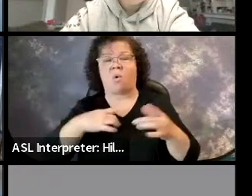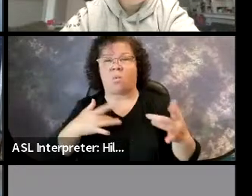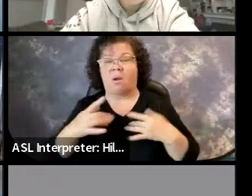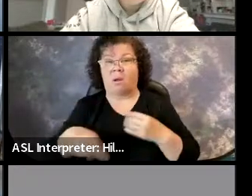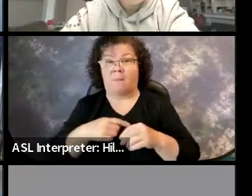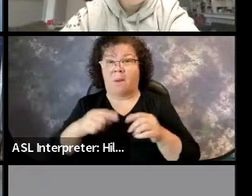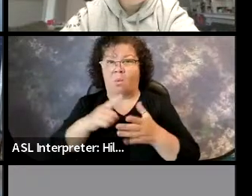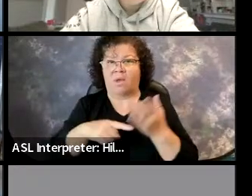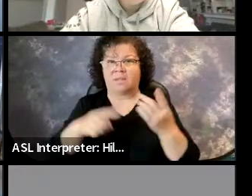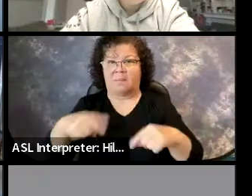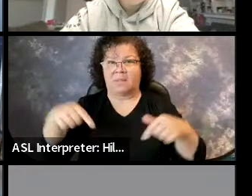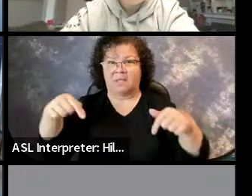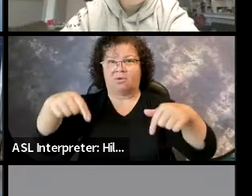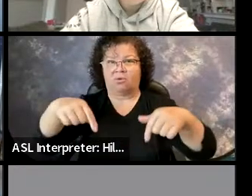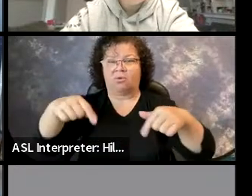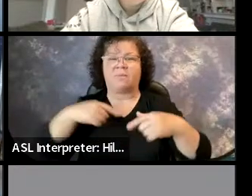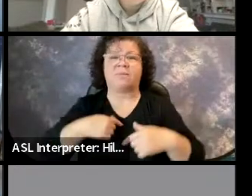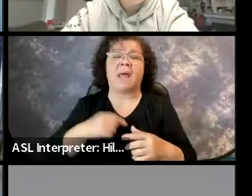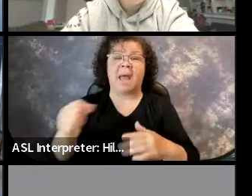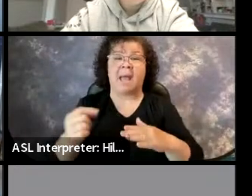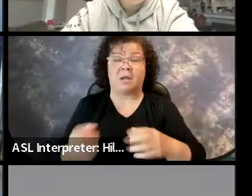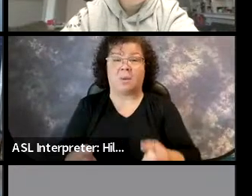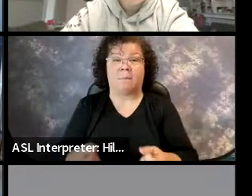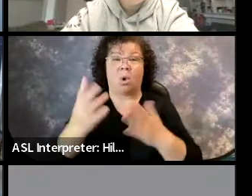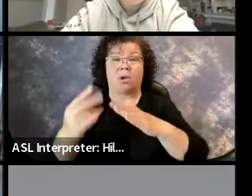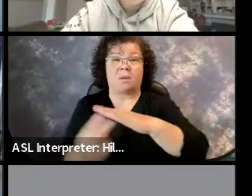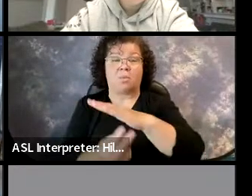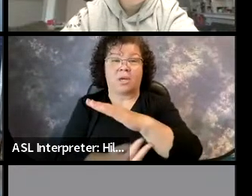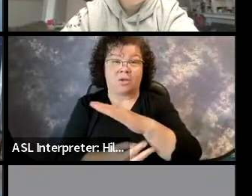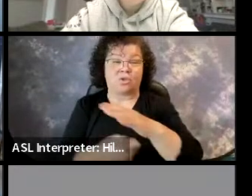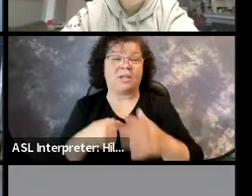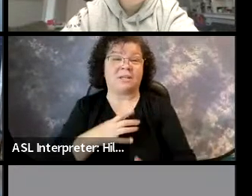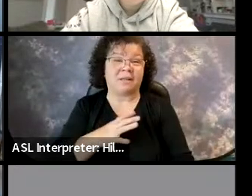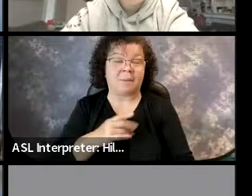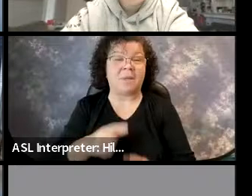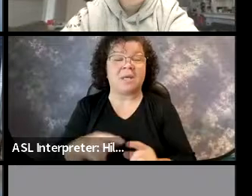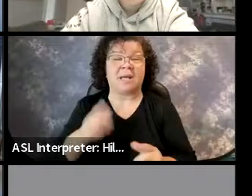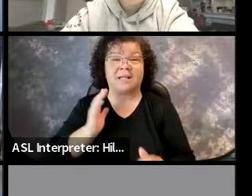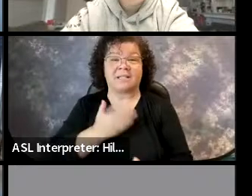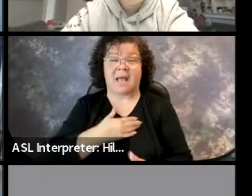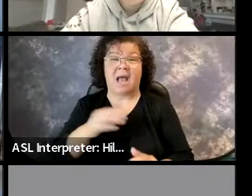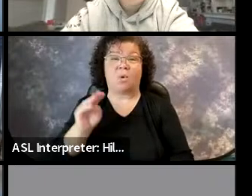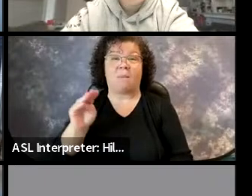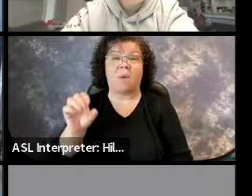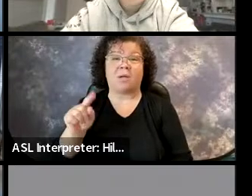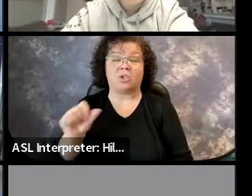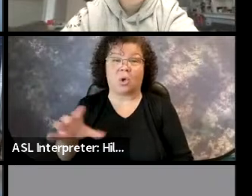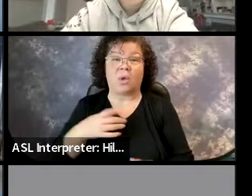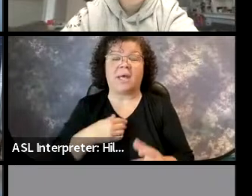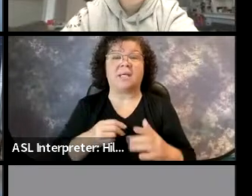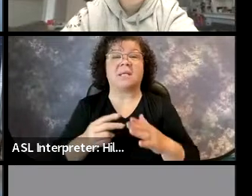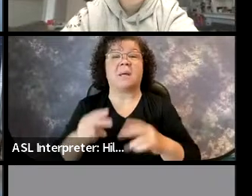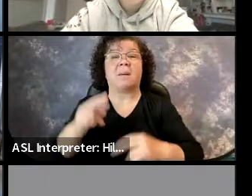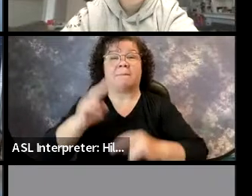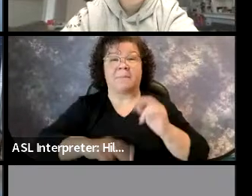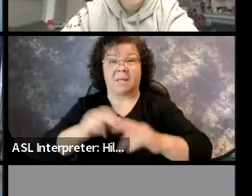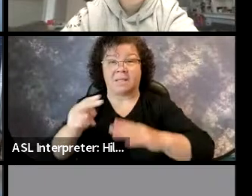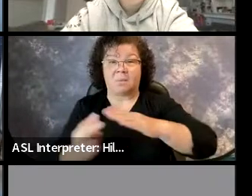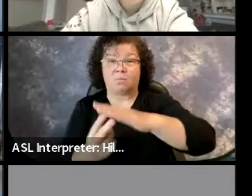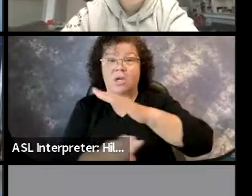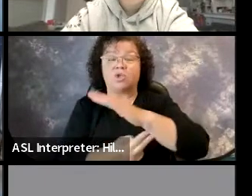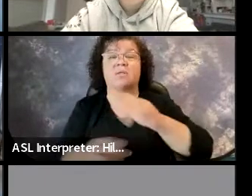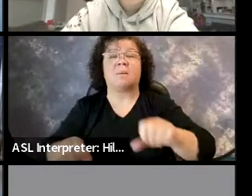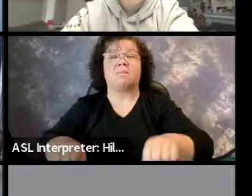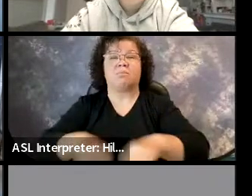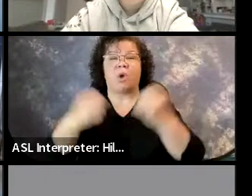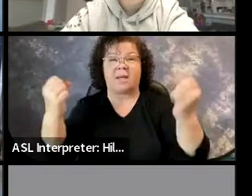burning bridges, I love it because NAMAC's motto is building bridges, breaking barriers. So let's get this stuff done because